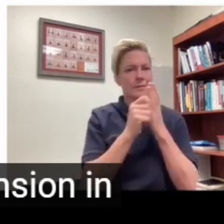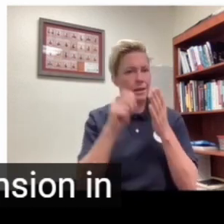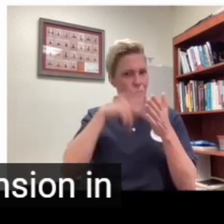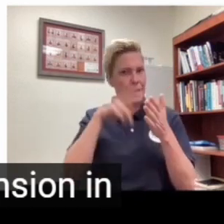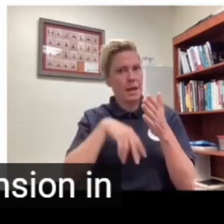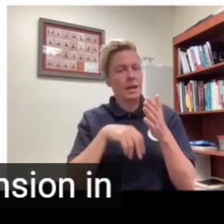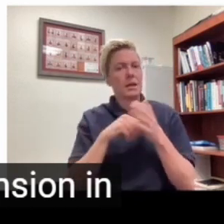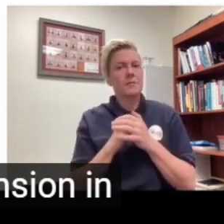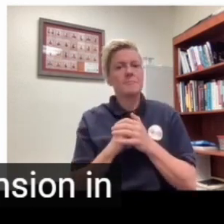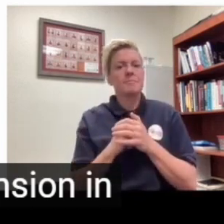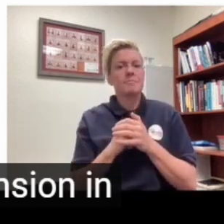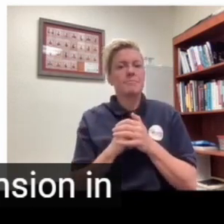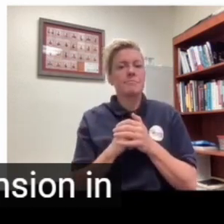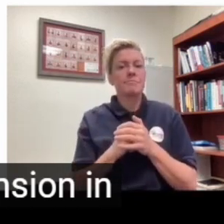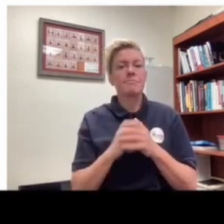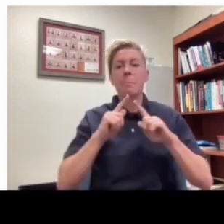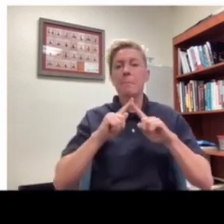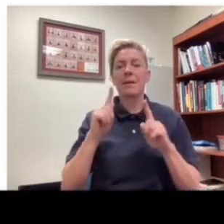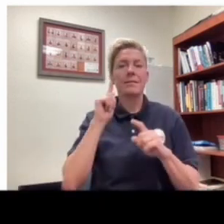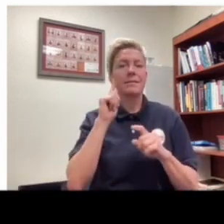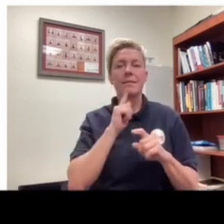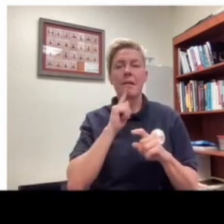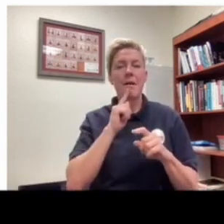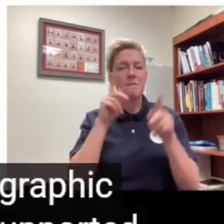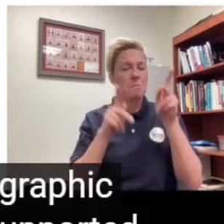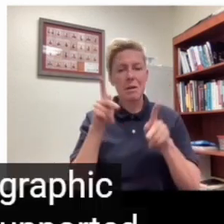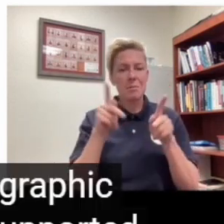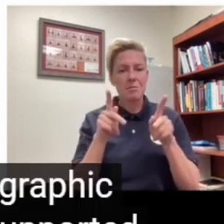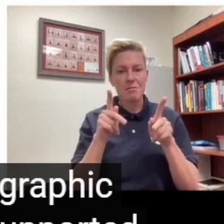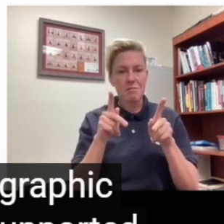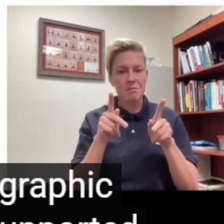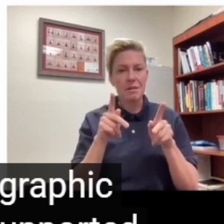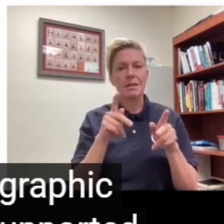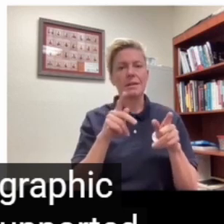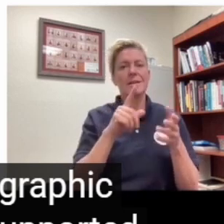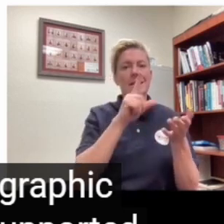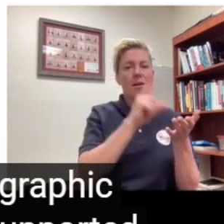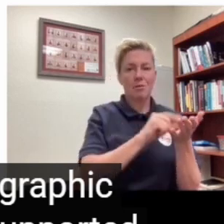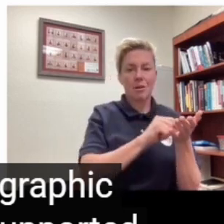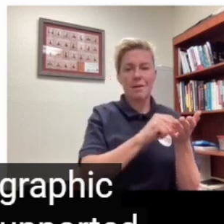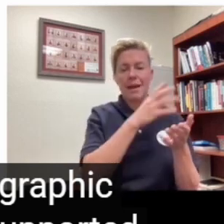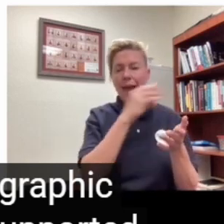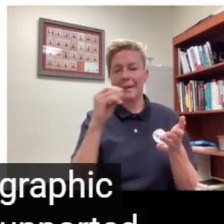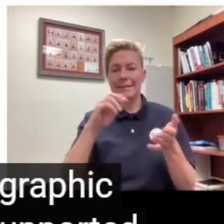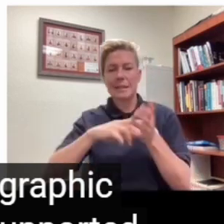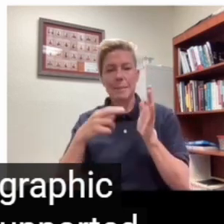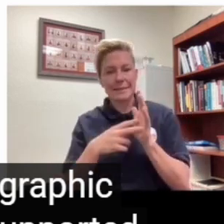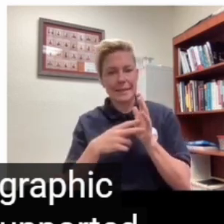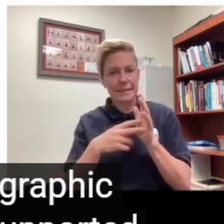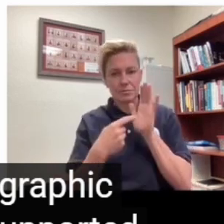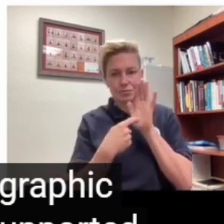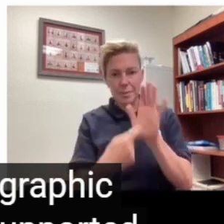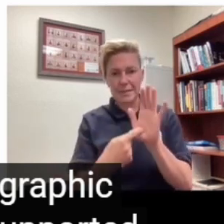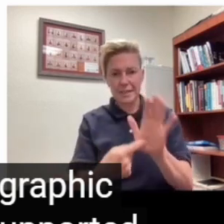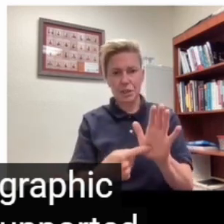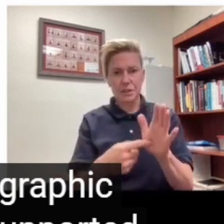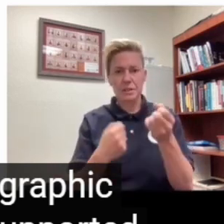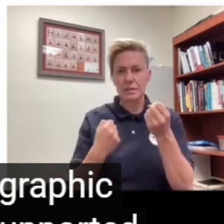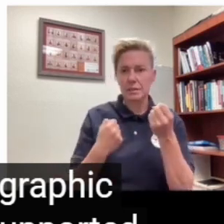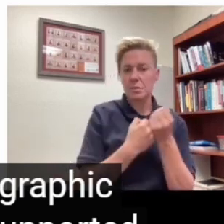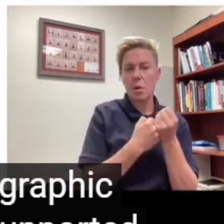skilled reading comprehension in hearing readers. For deaf readers, Quality of orthographic and